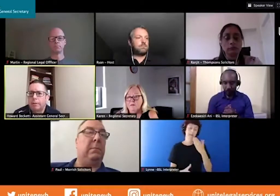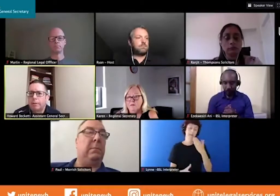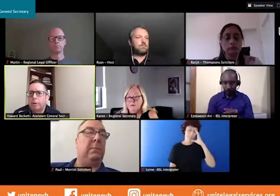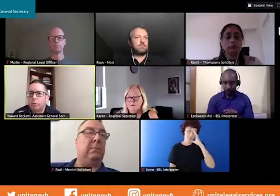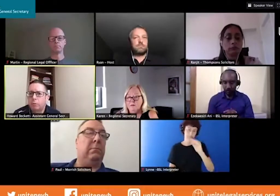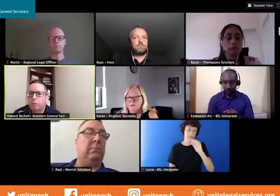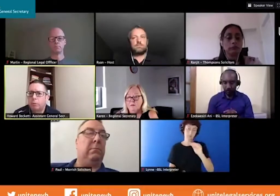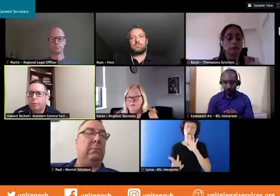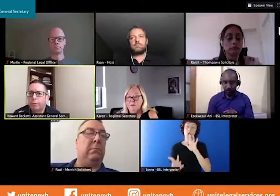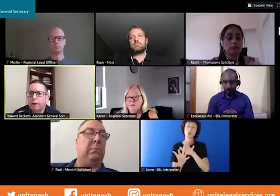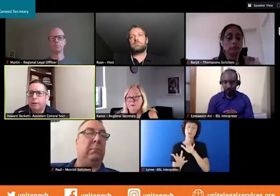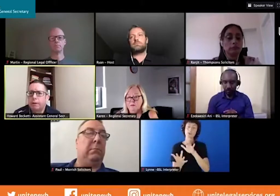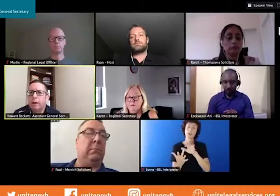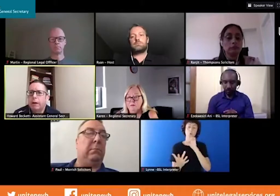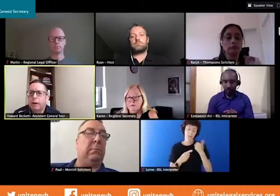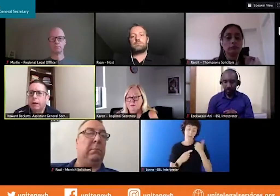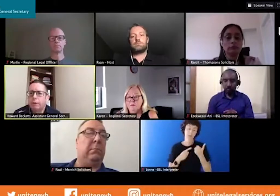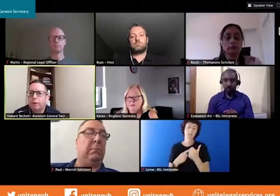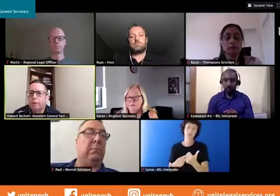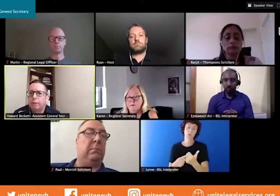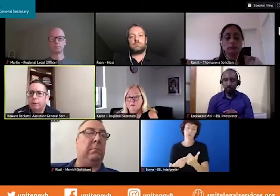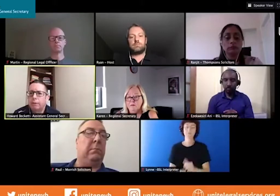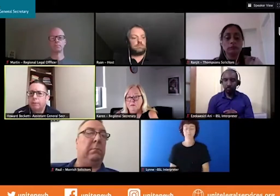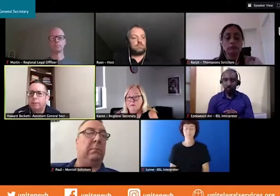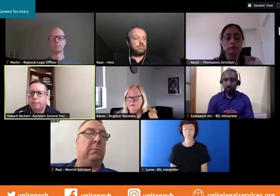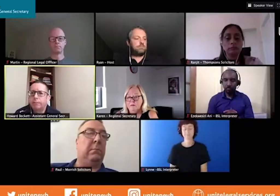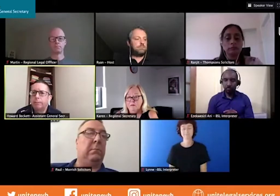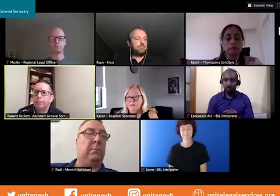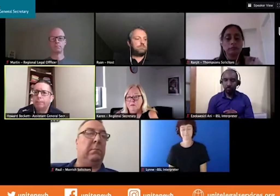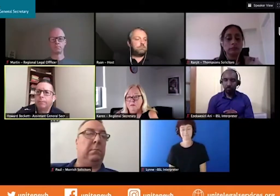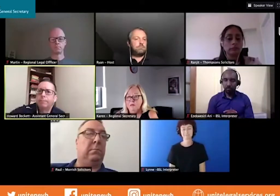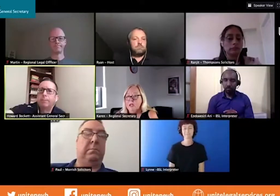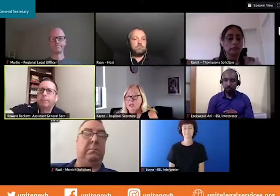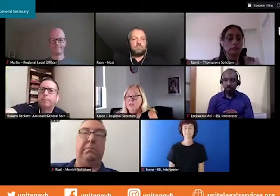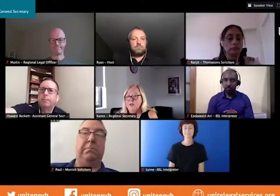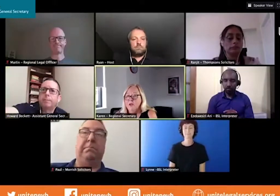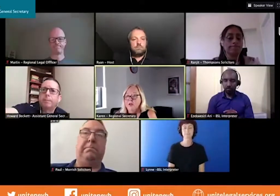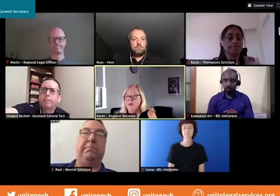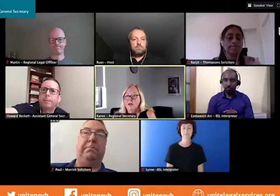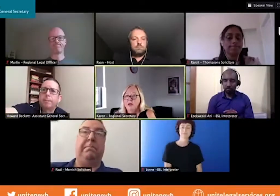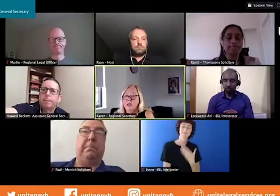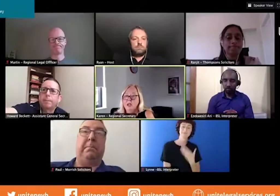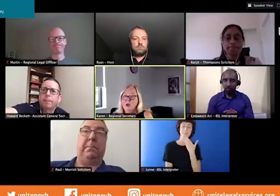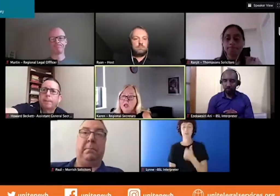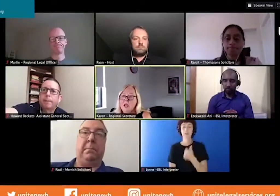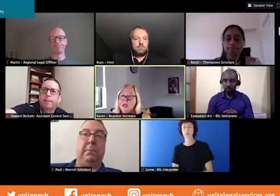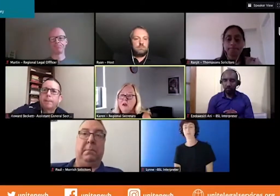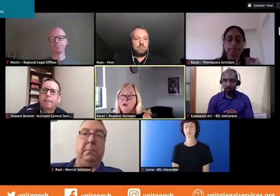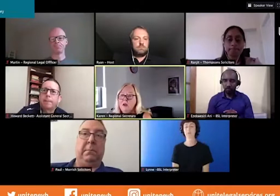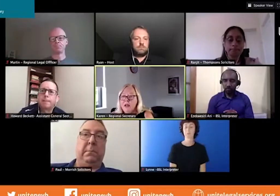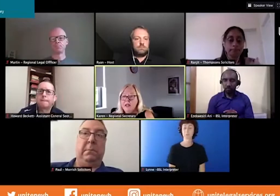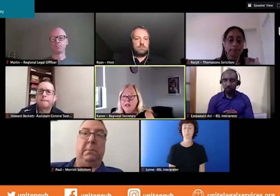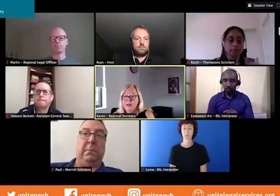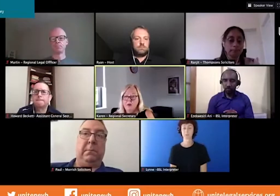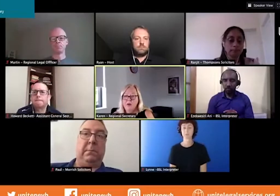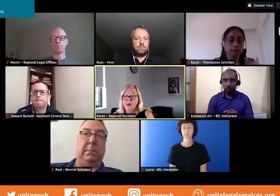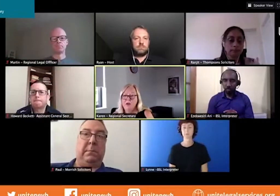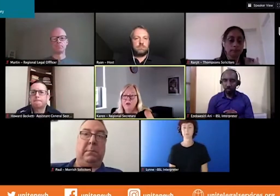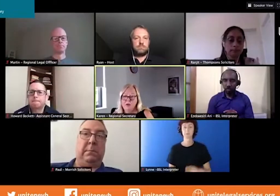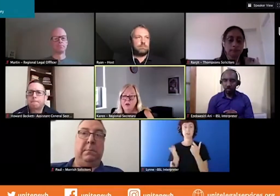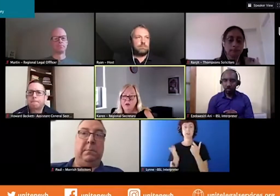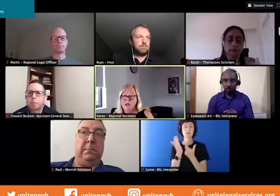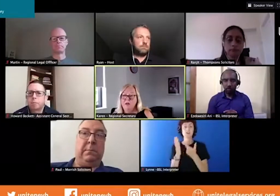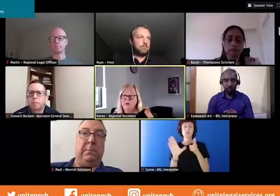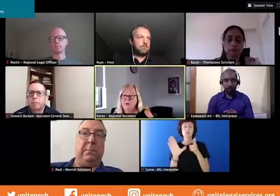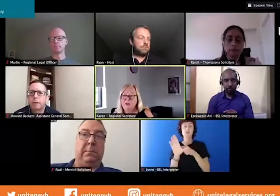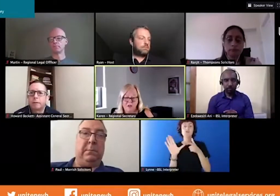health adversely affected. Thanks very much for that. Thank you. Now, I know Ryan's been monitoring some of the questions that have